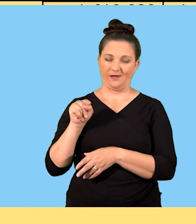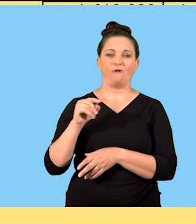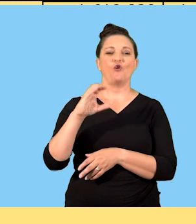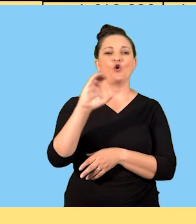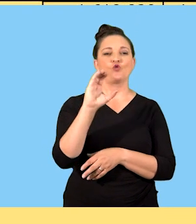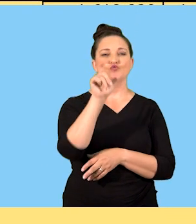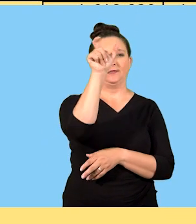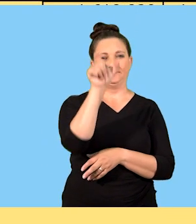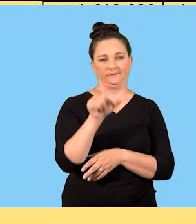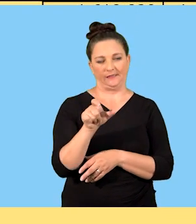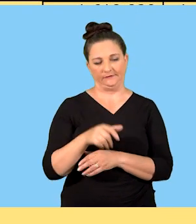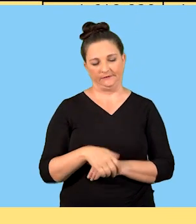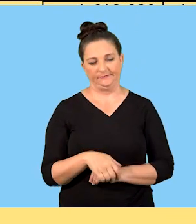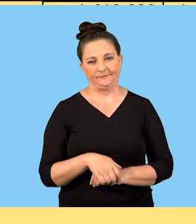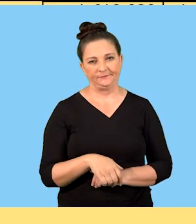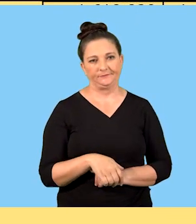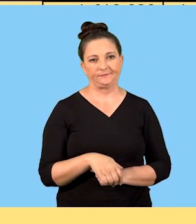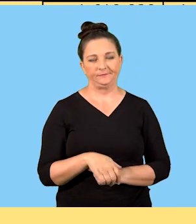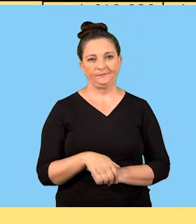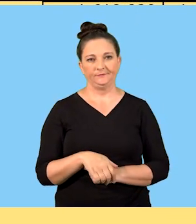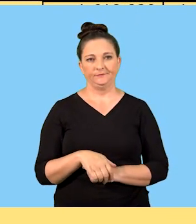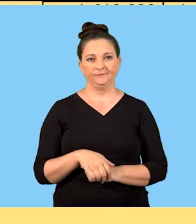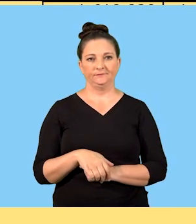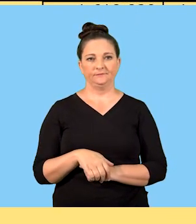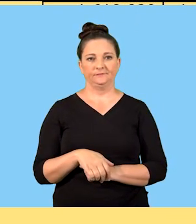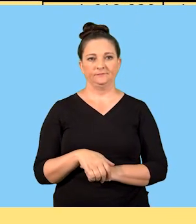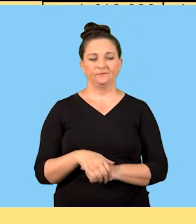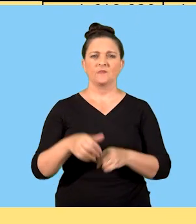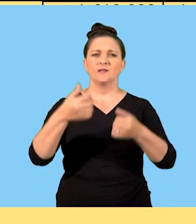credit side of my profit and loss account.